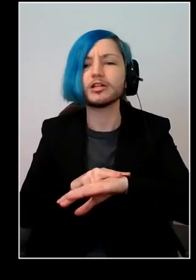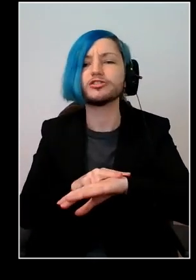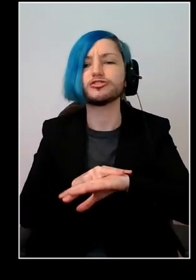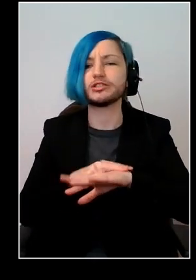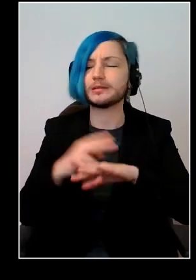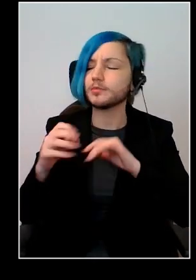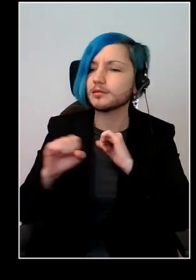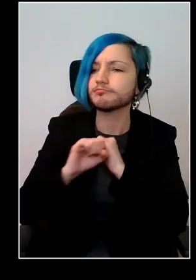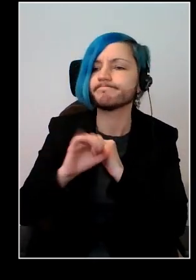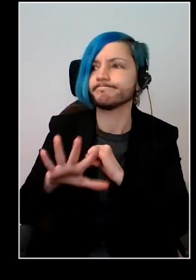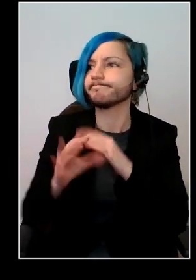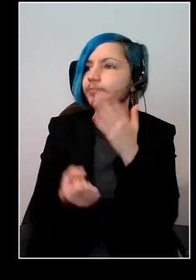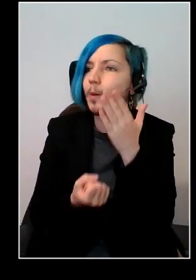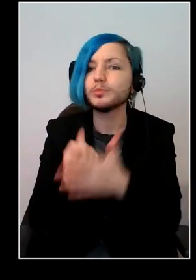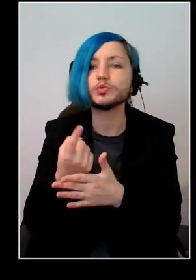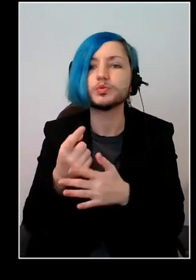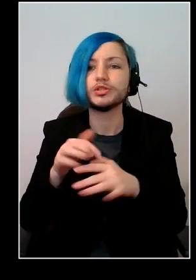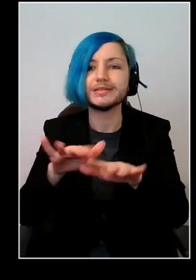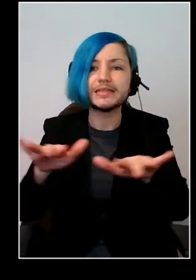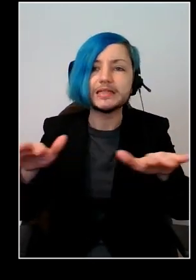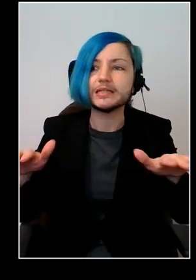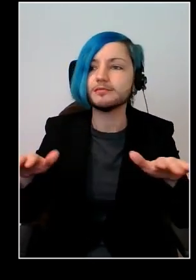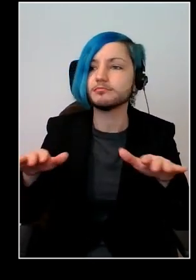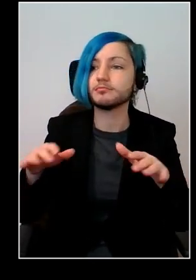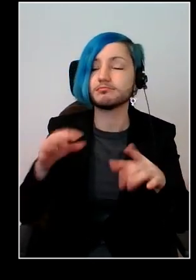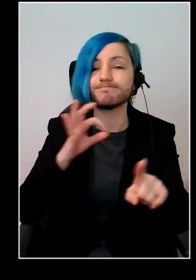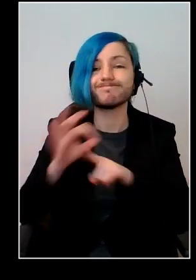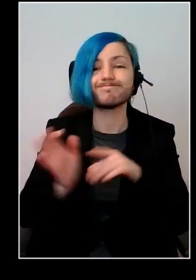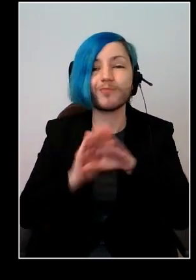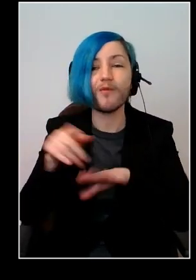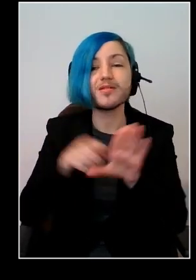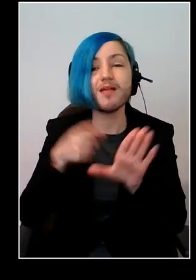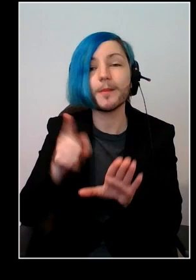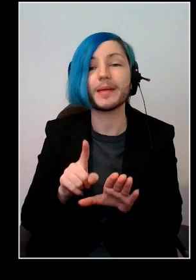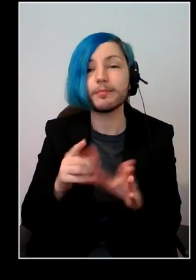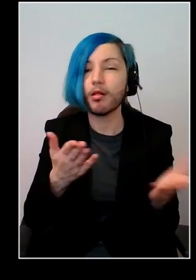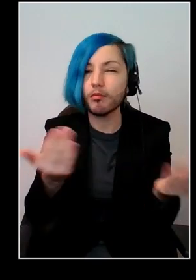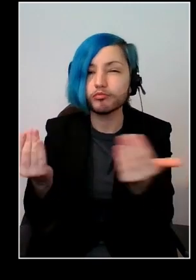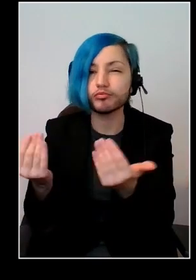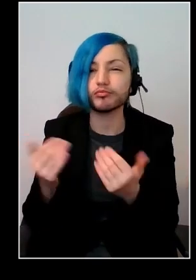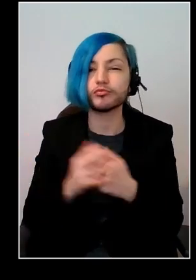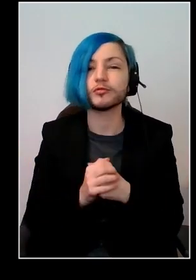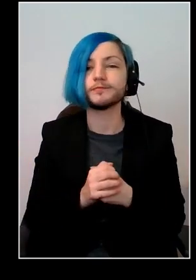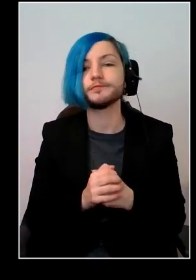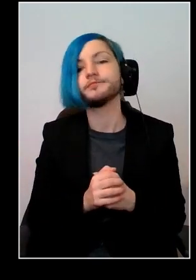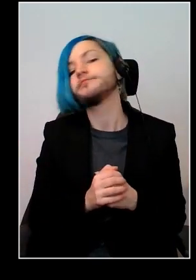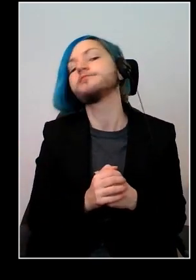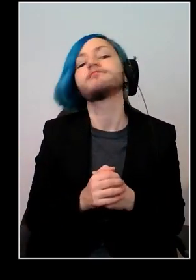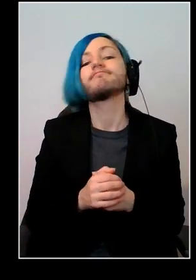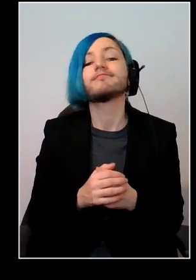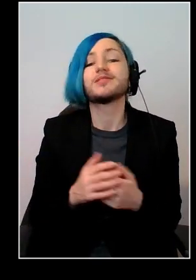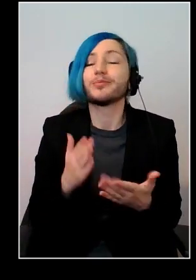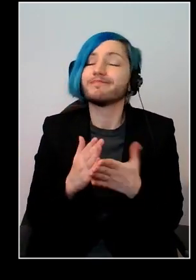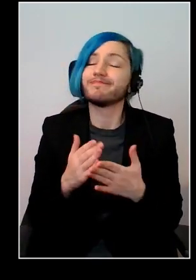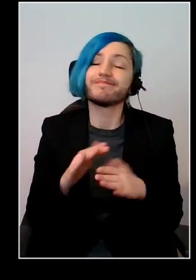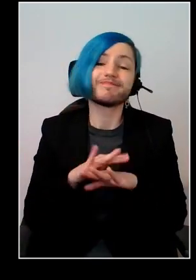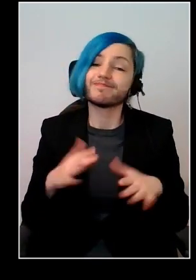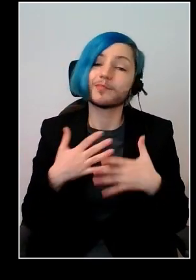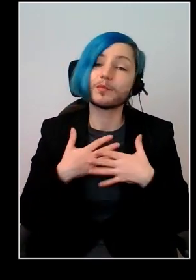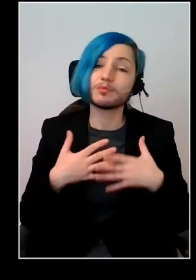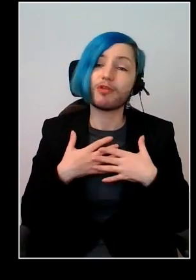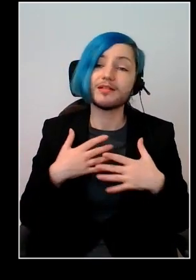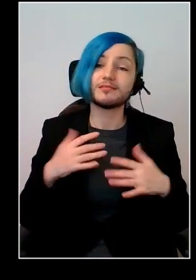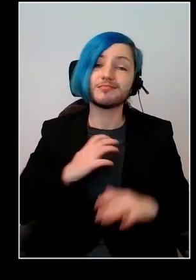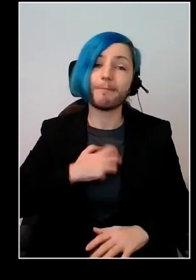promoting opportunities for young people. And it was no surprise that the ambassadors in the